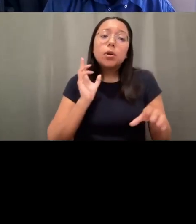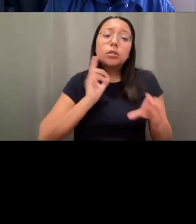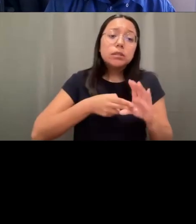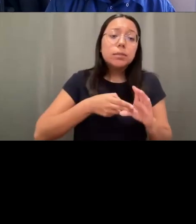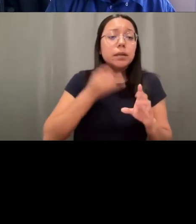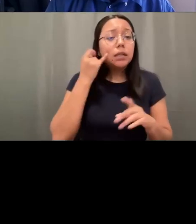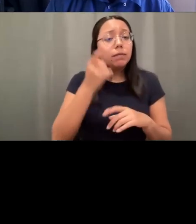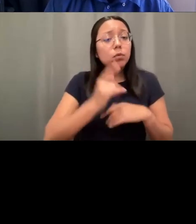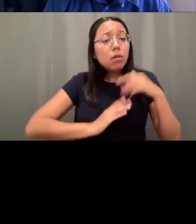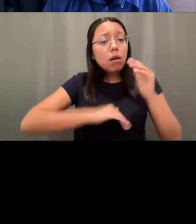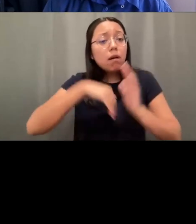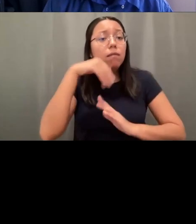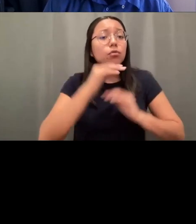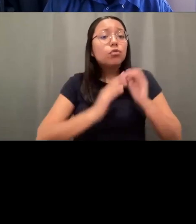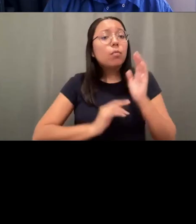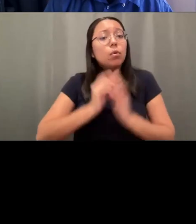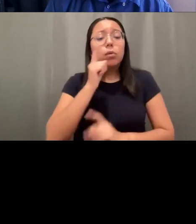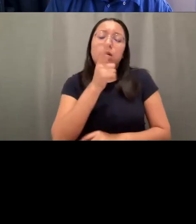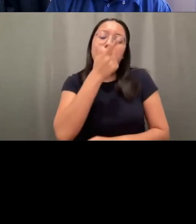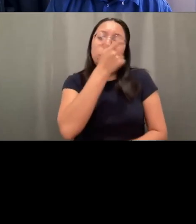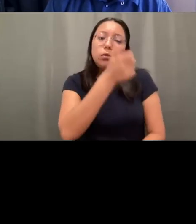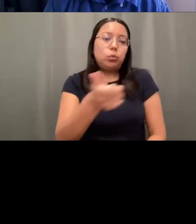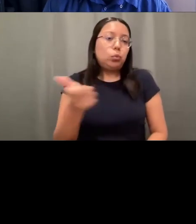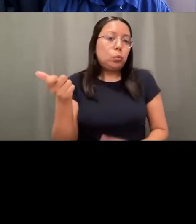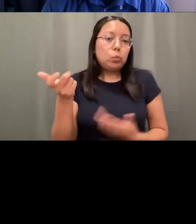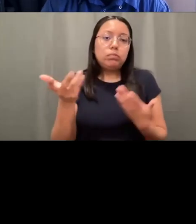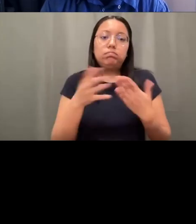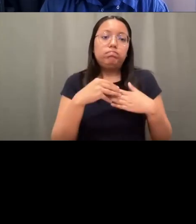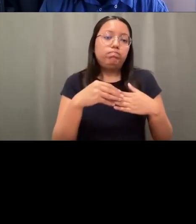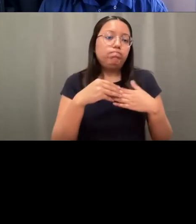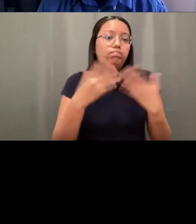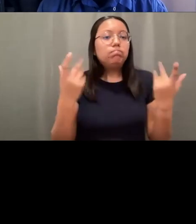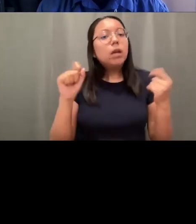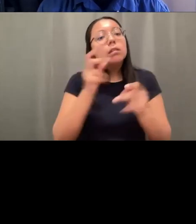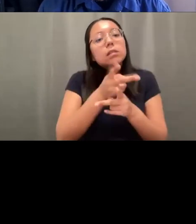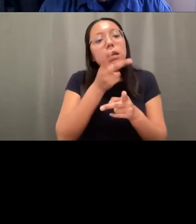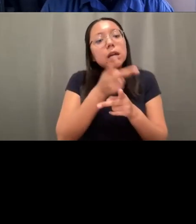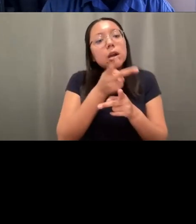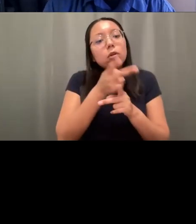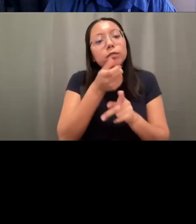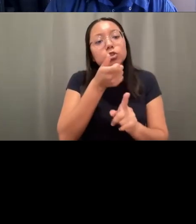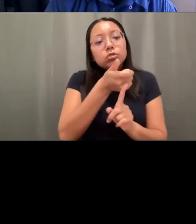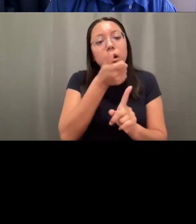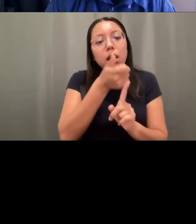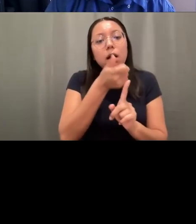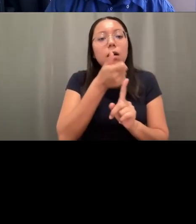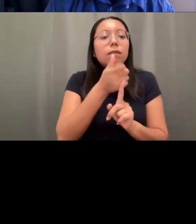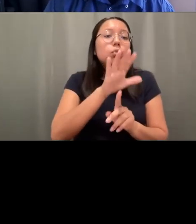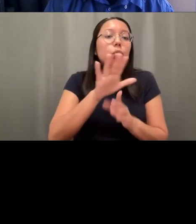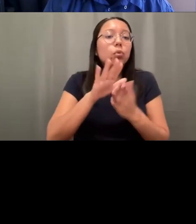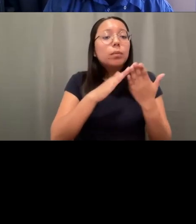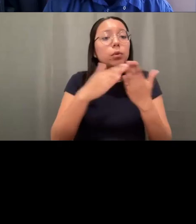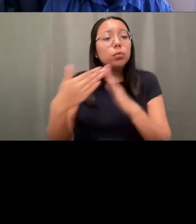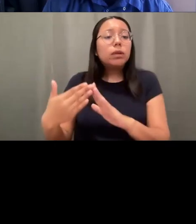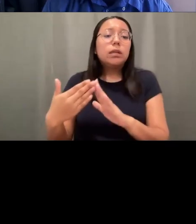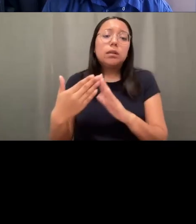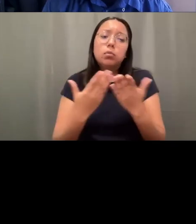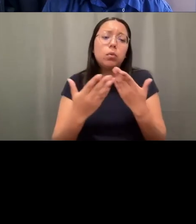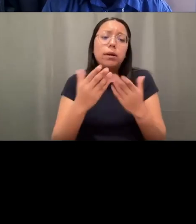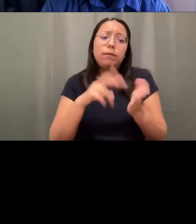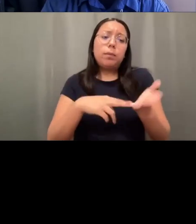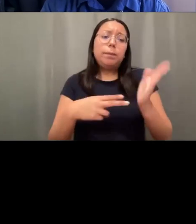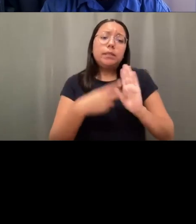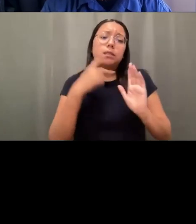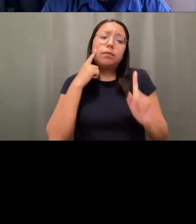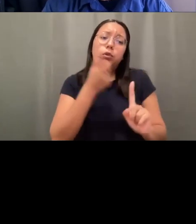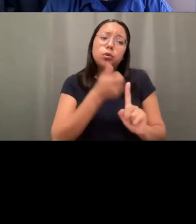you, to take care of yourself and your community and whatever that means for you, to embrace learning as